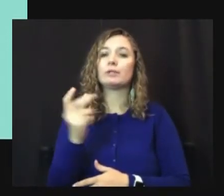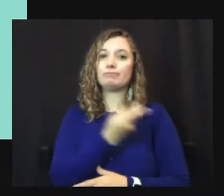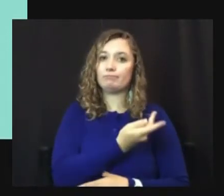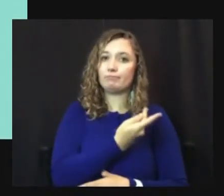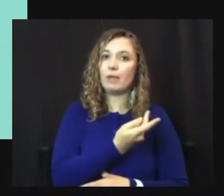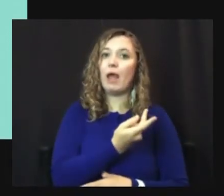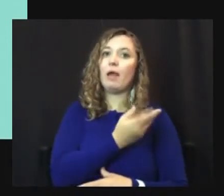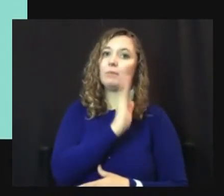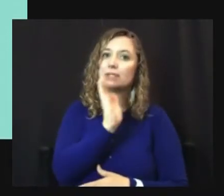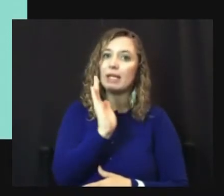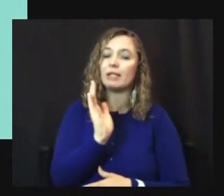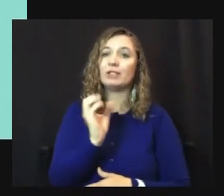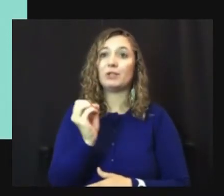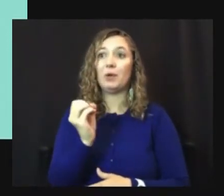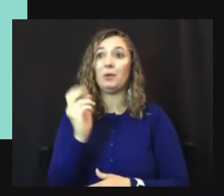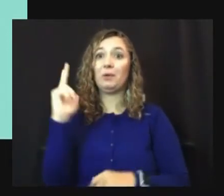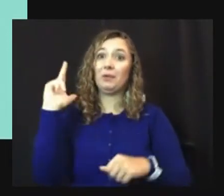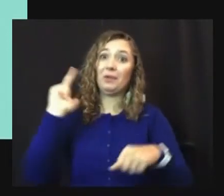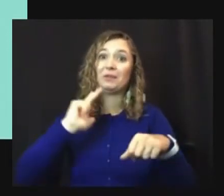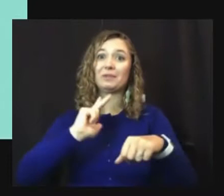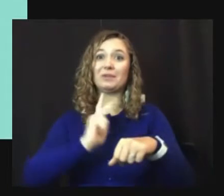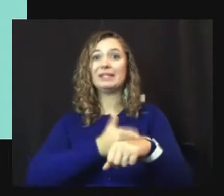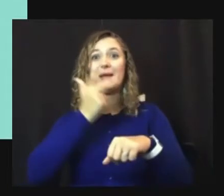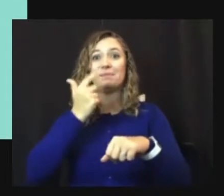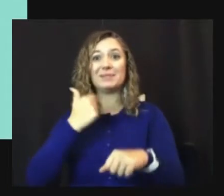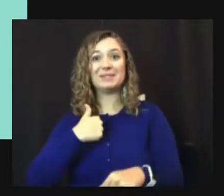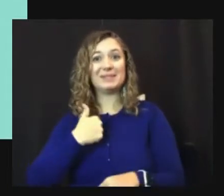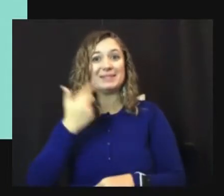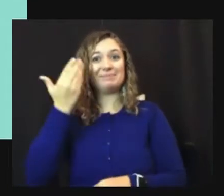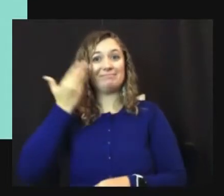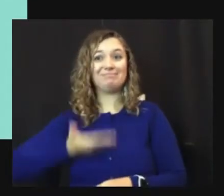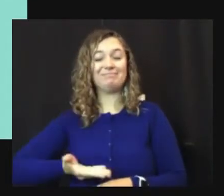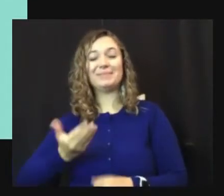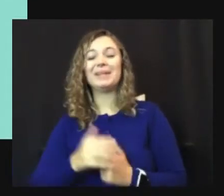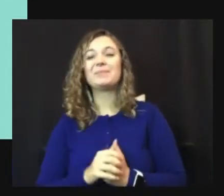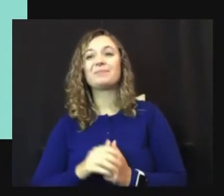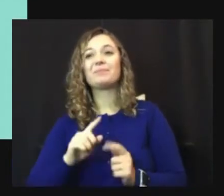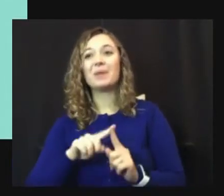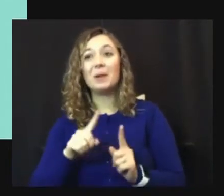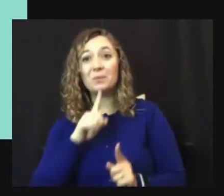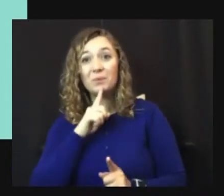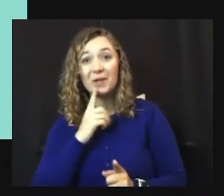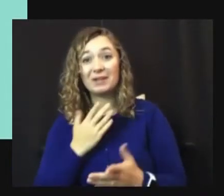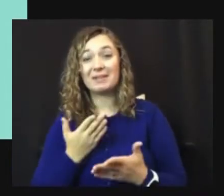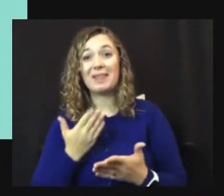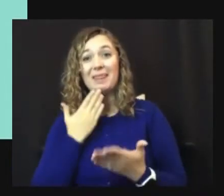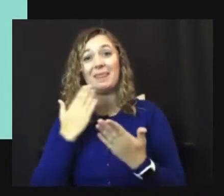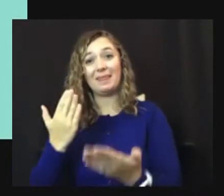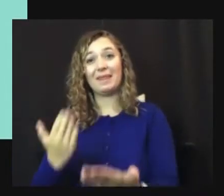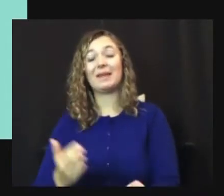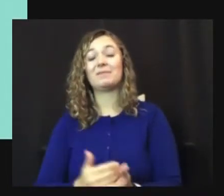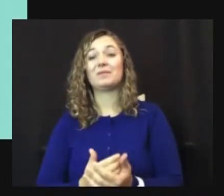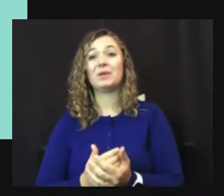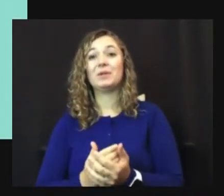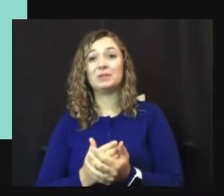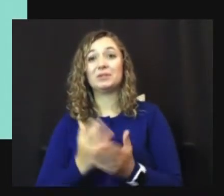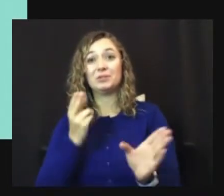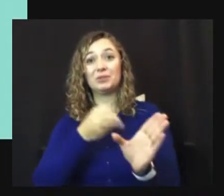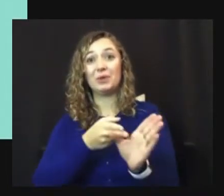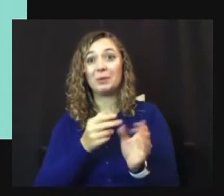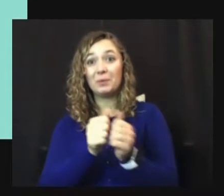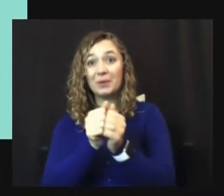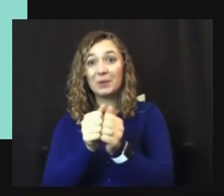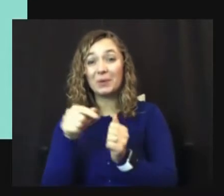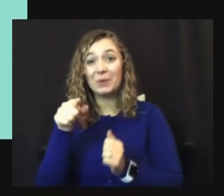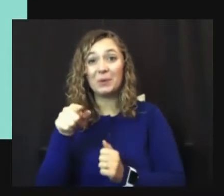3 times, and I'm sorry about that, but so grateful to be here with you today.